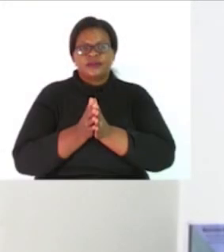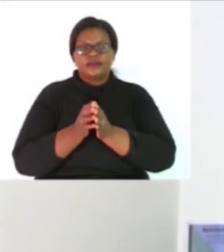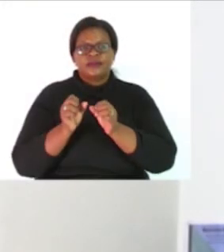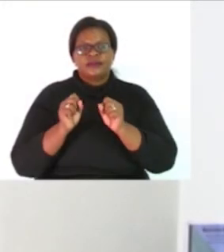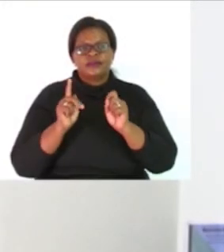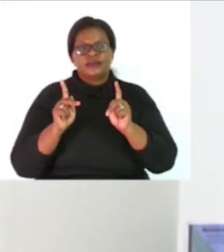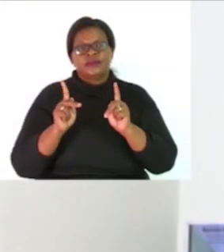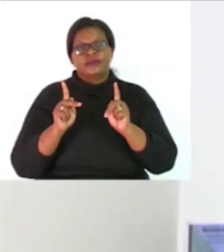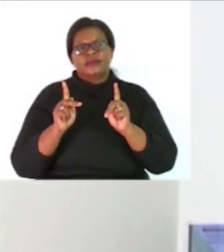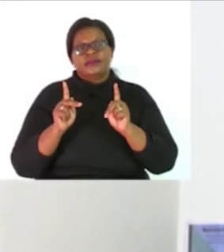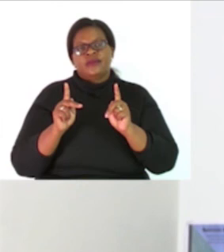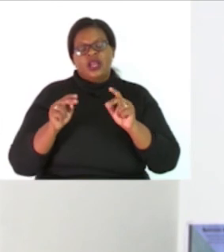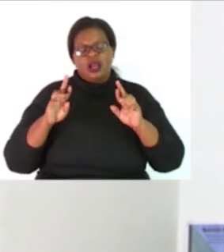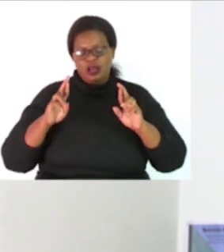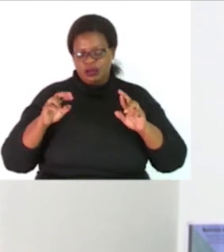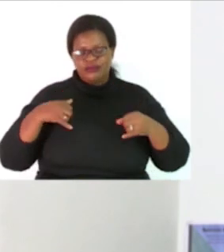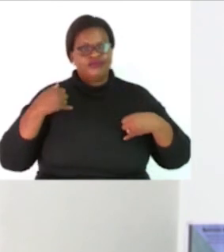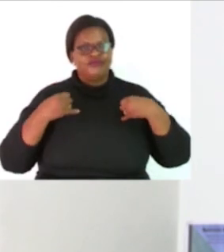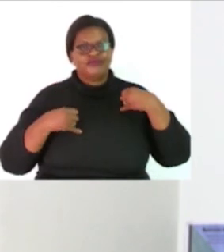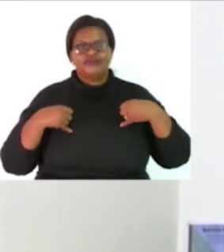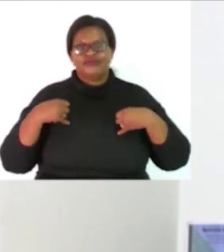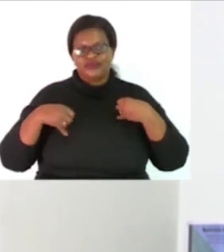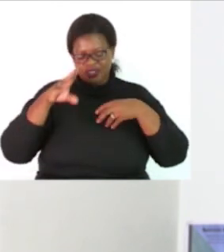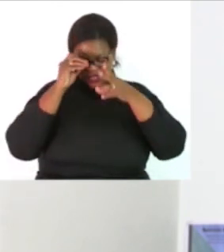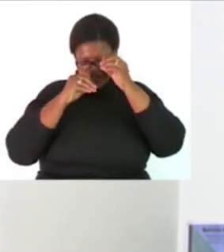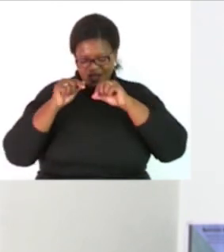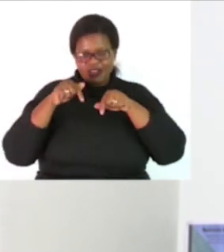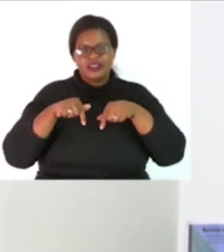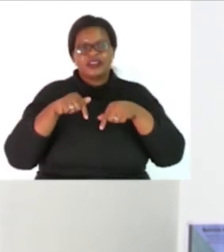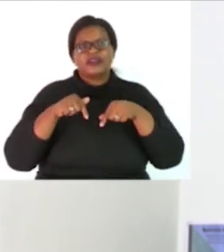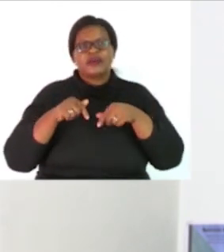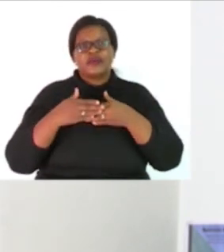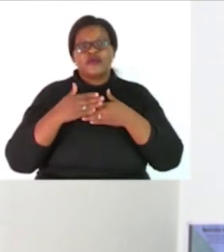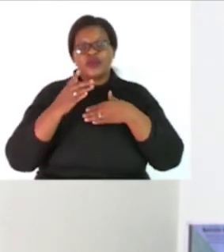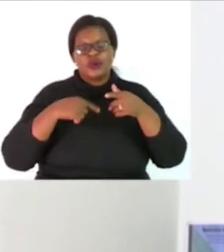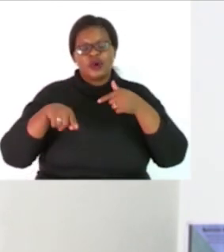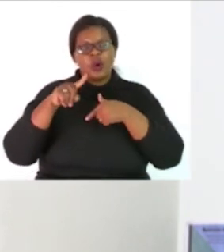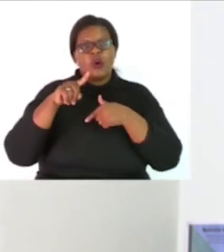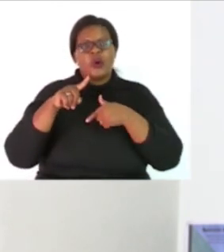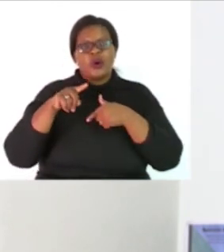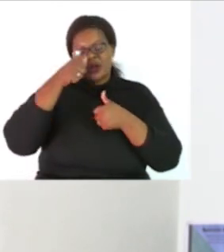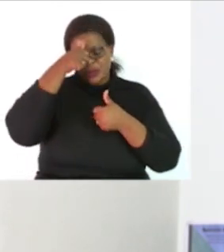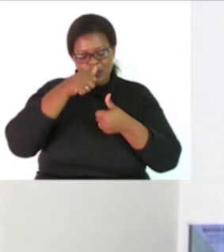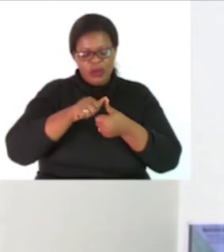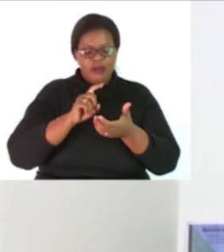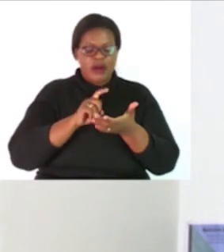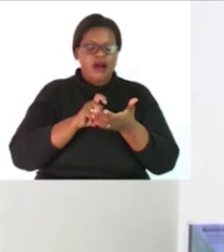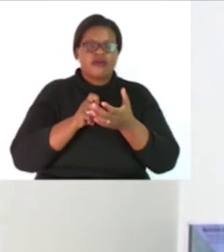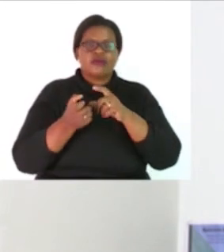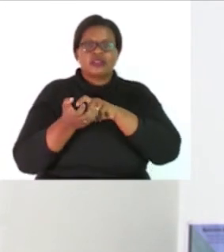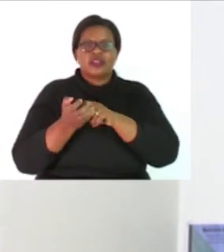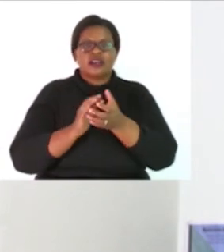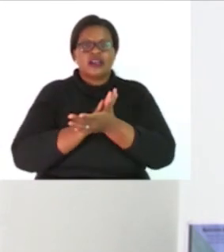right, boys and girls, I hope you enjoyed that lesson. Now, before we leave, I just want to remind you, remember to always